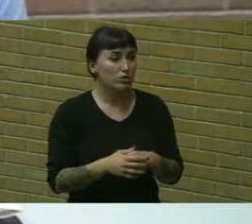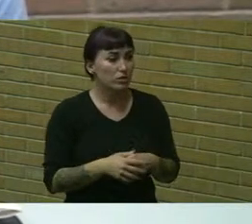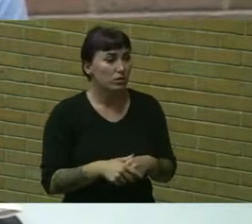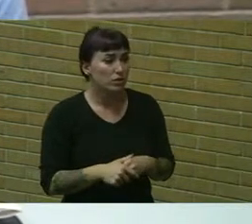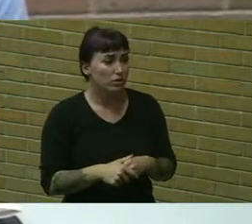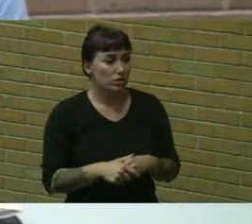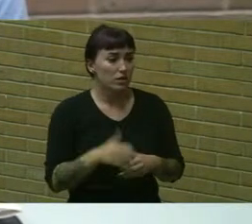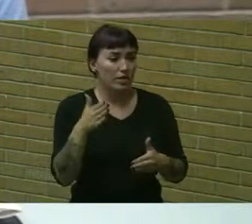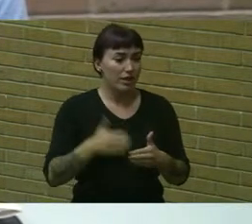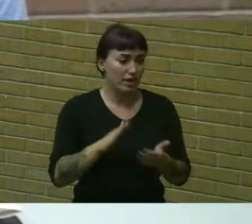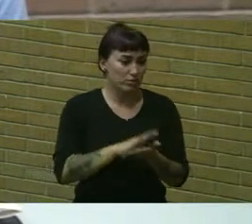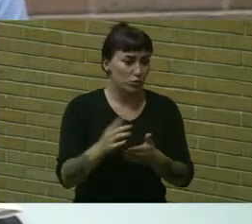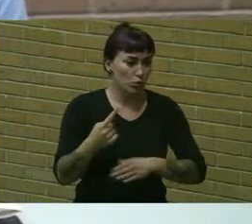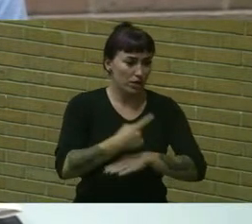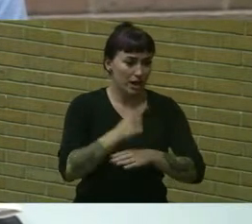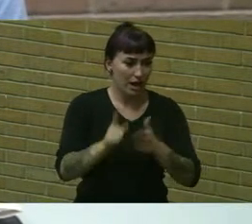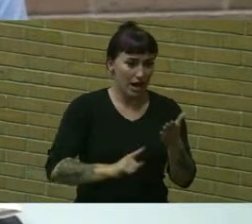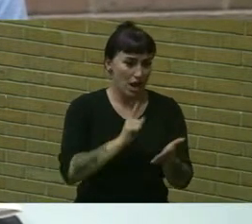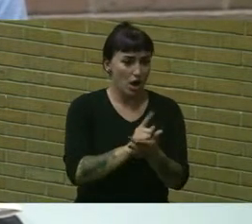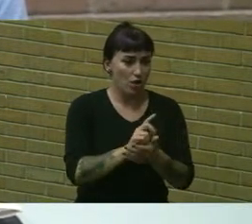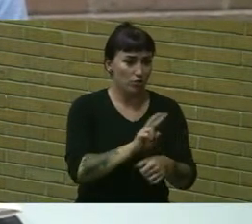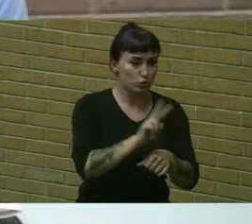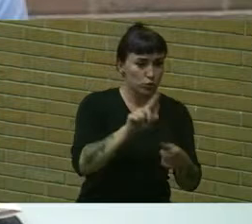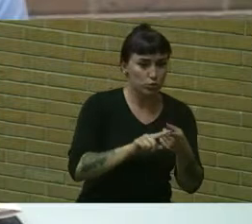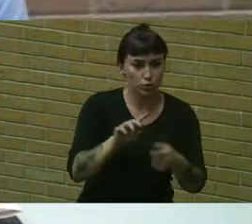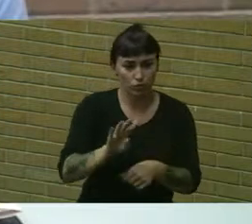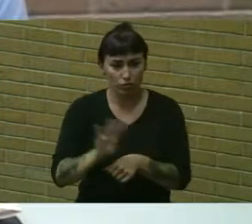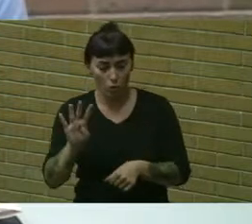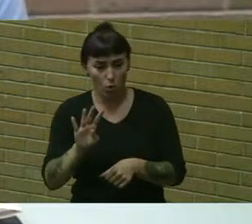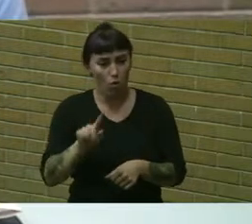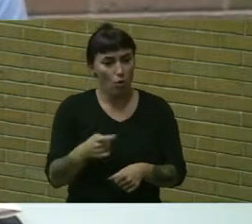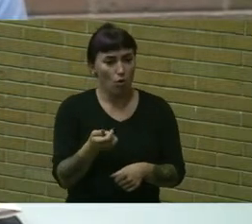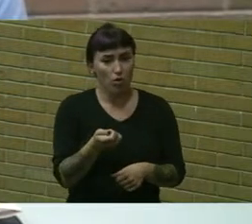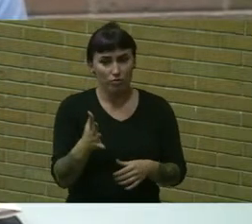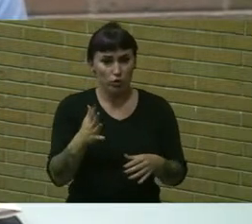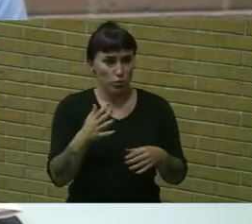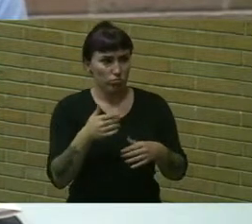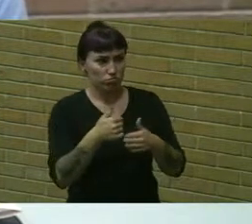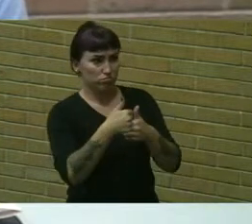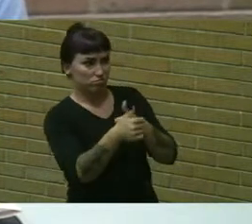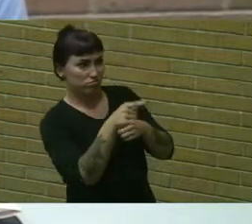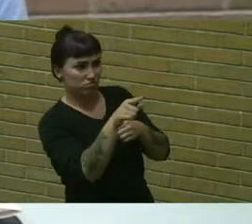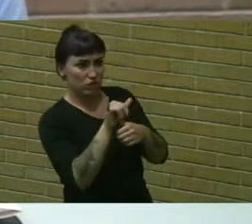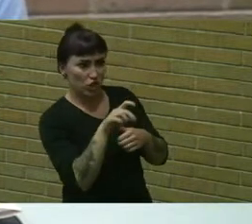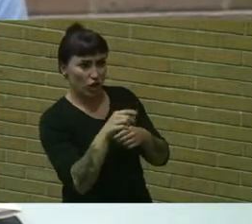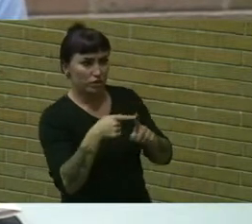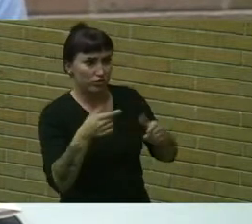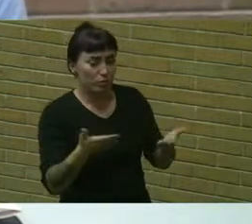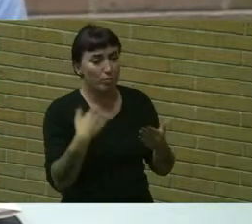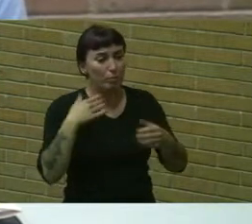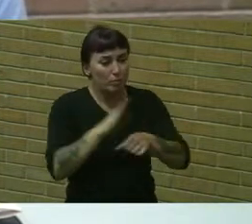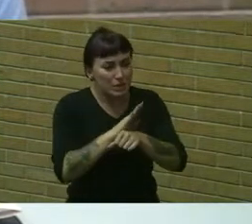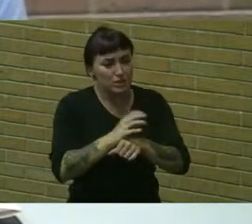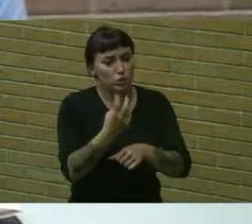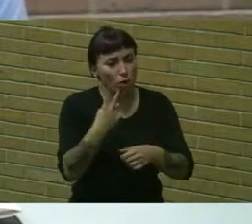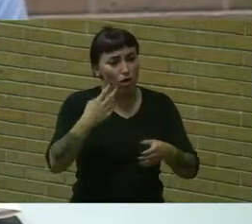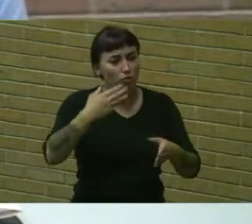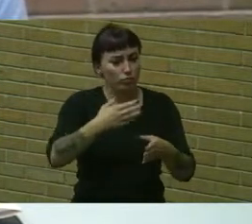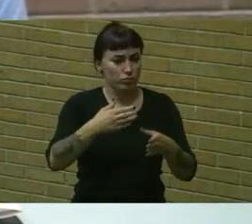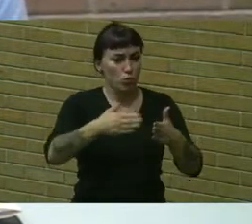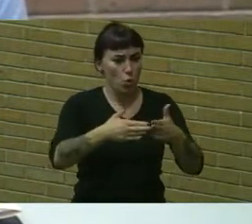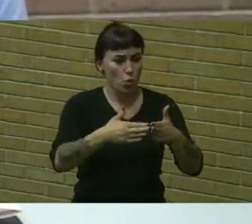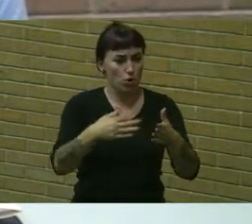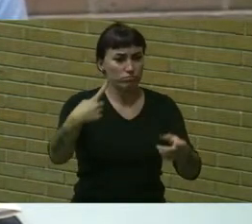school day hours of 2 p.m. to 4 p.m., only a few yards from here, at the busy 12 Corners Junction, which